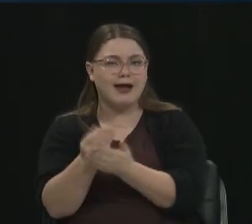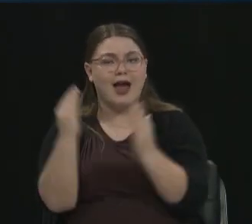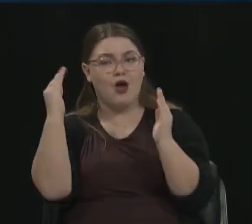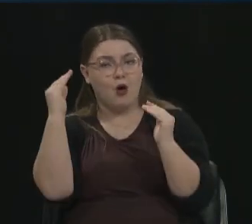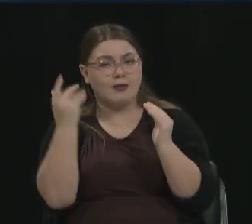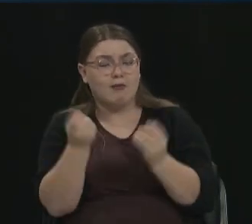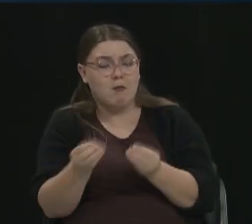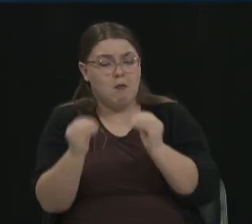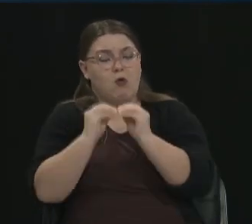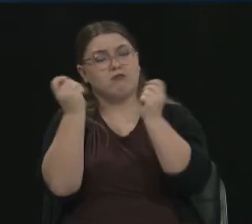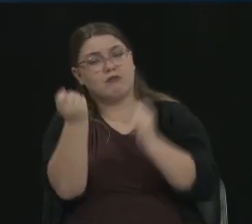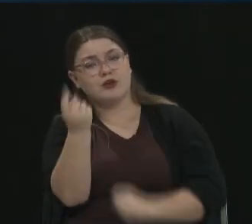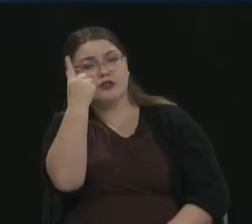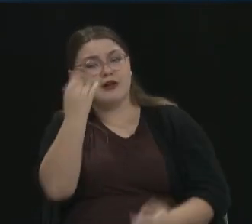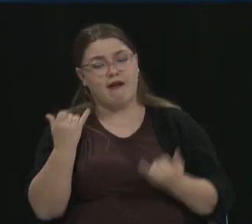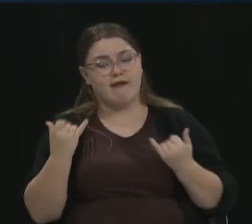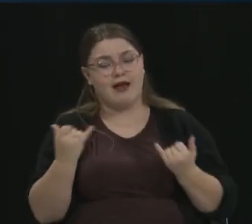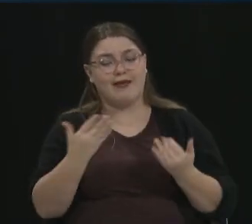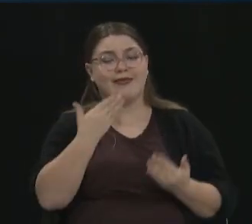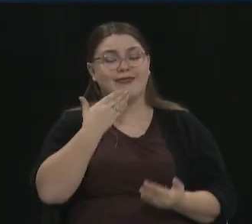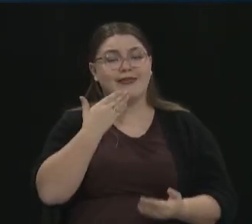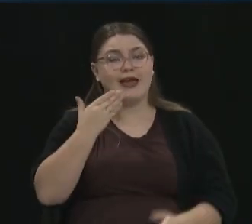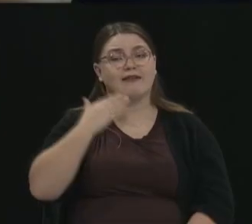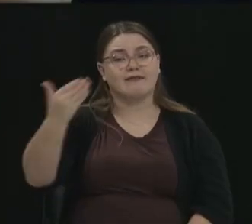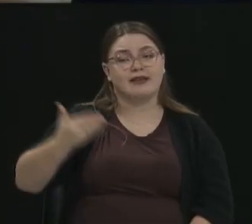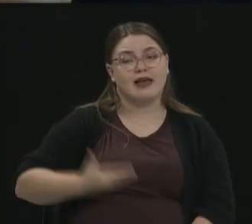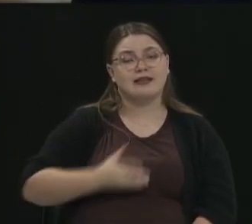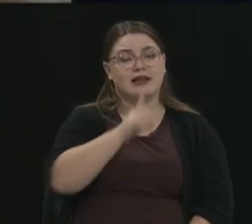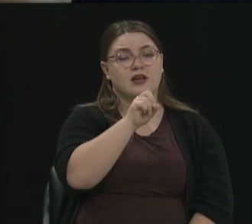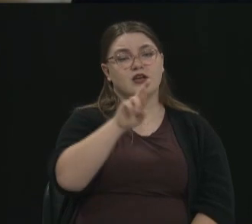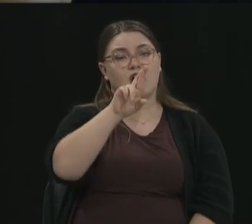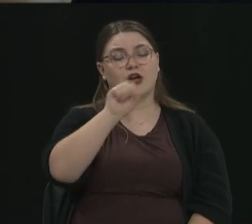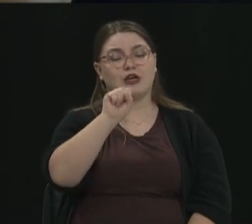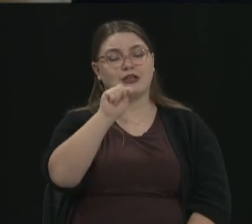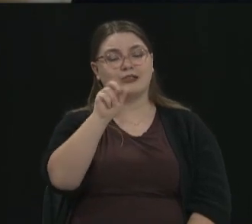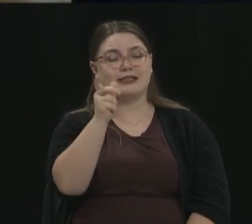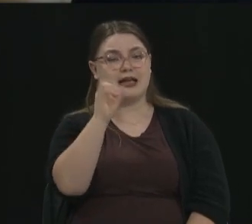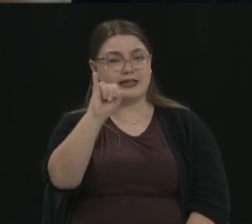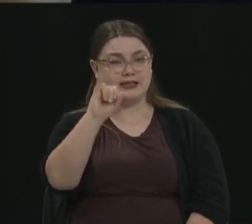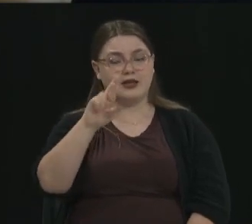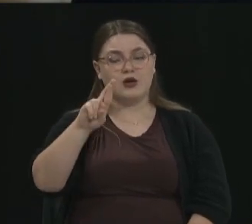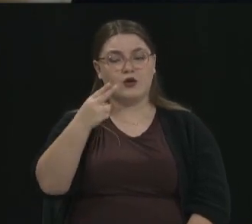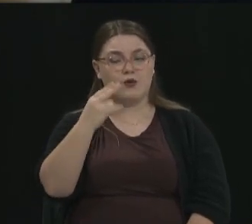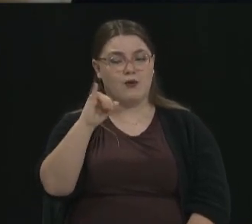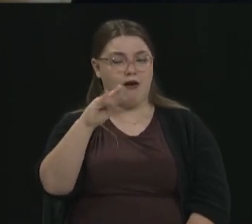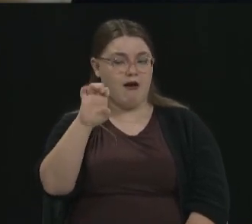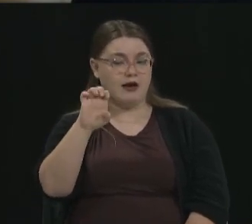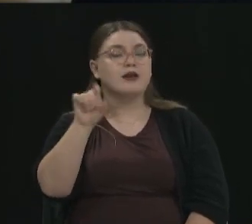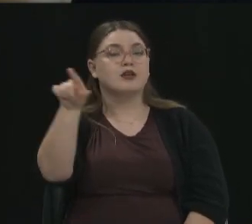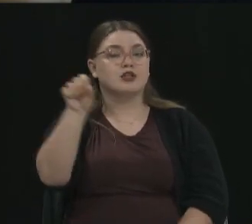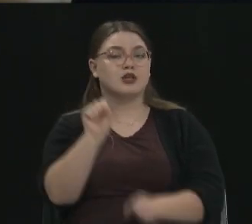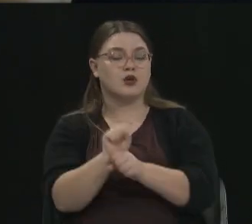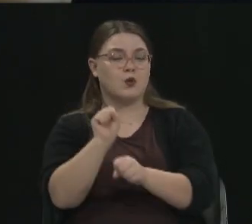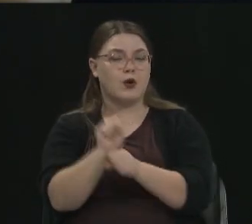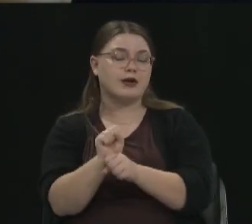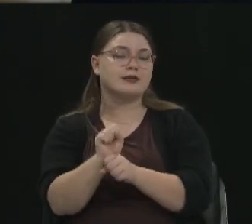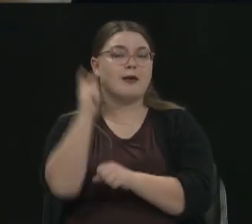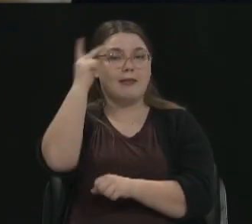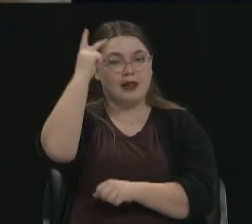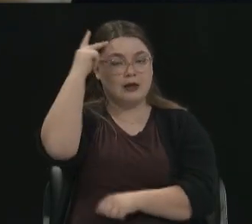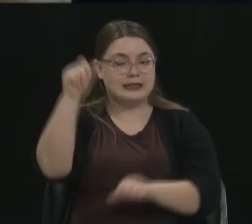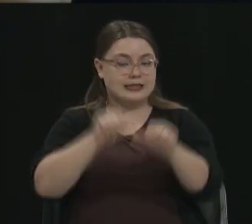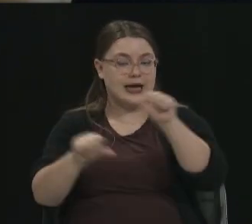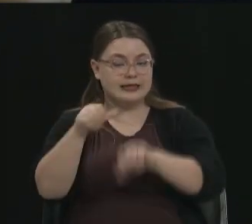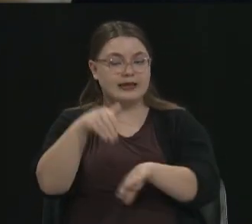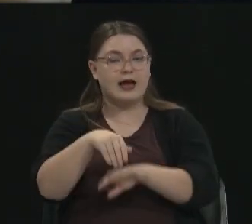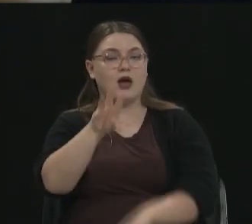topic. I want to thank our guest, Dr. Staci Rhine. She is a professor of political science at Wittenberg